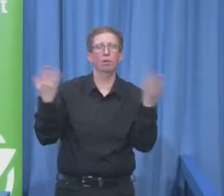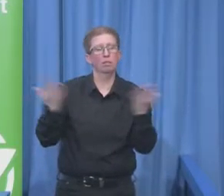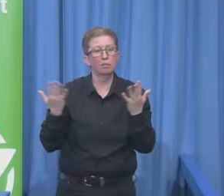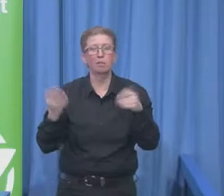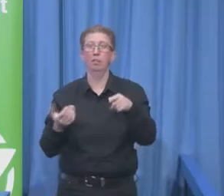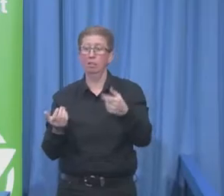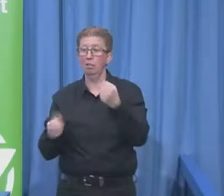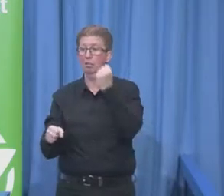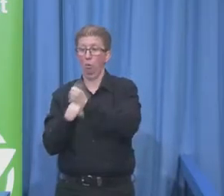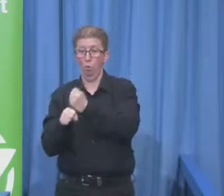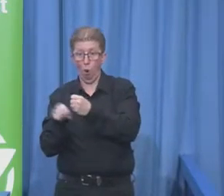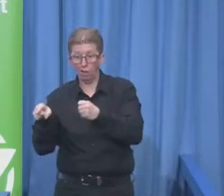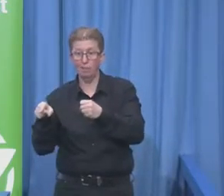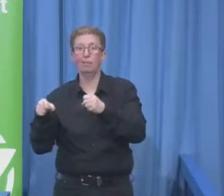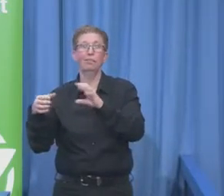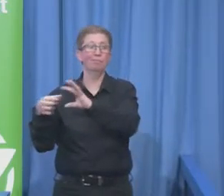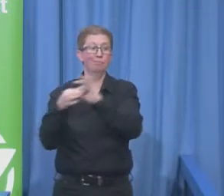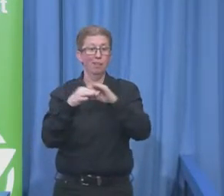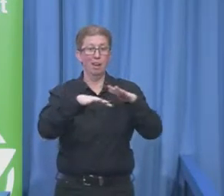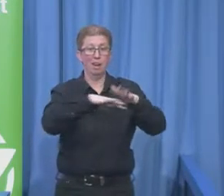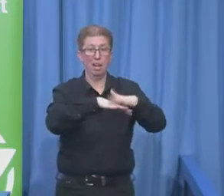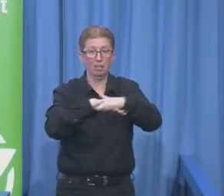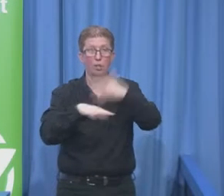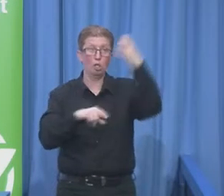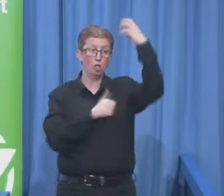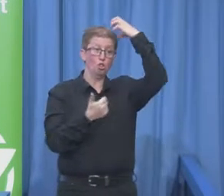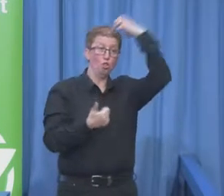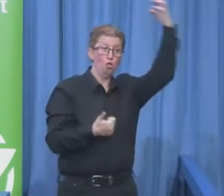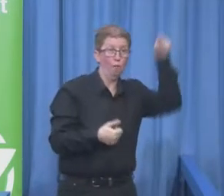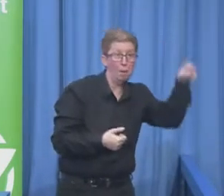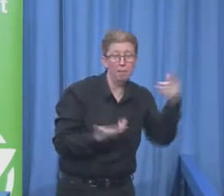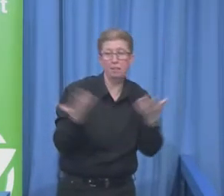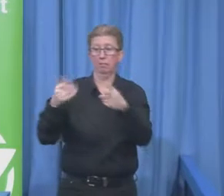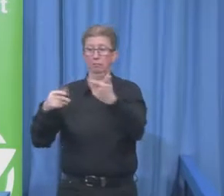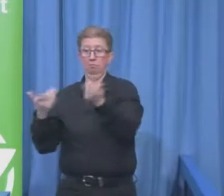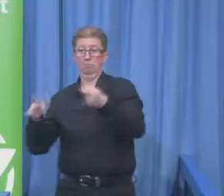what is changing in the world of work, and so on and so on.